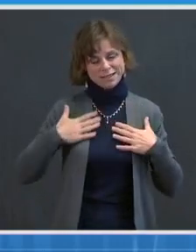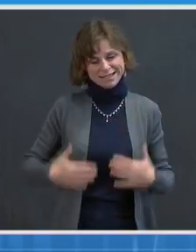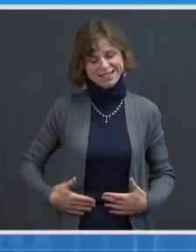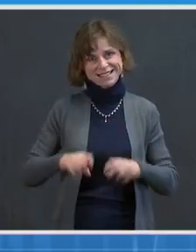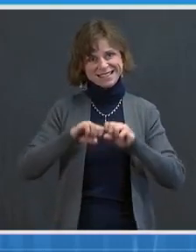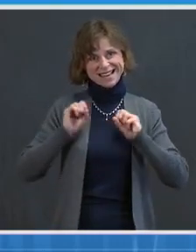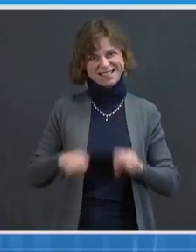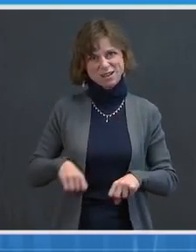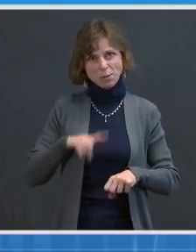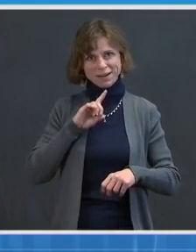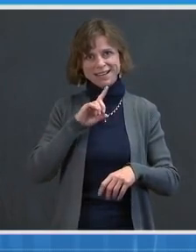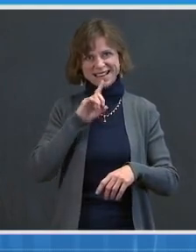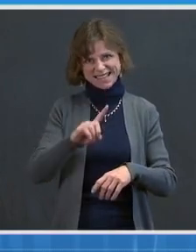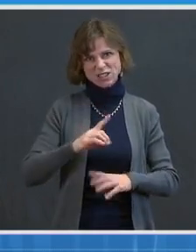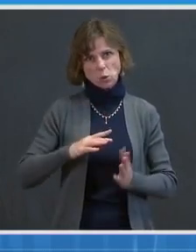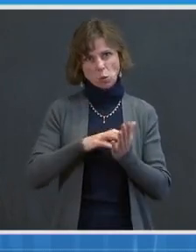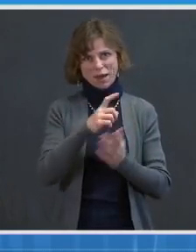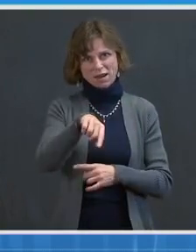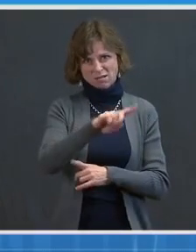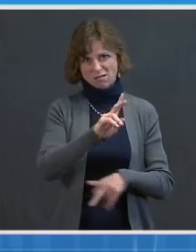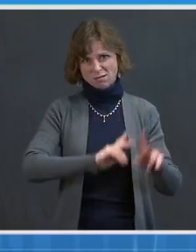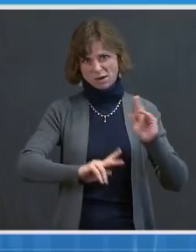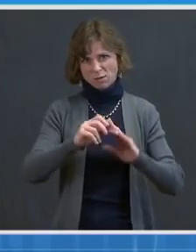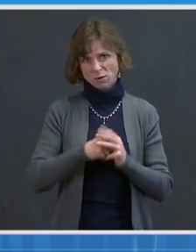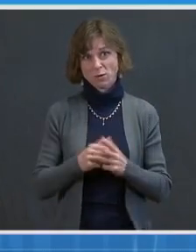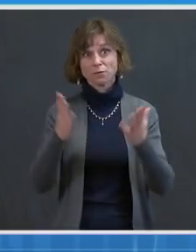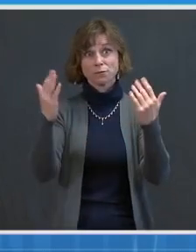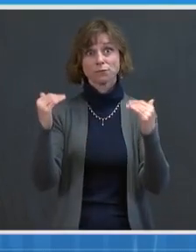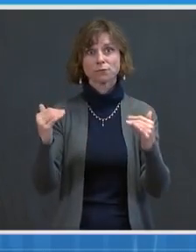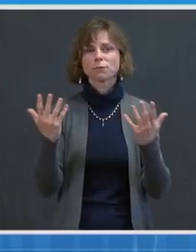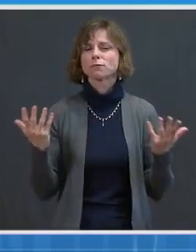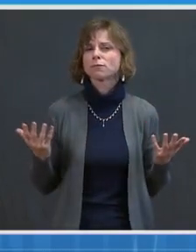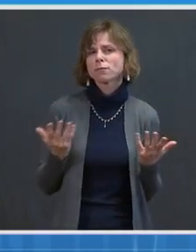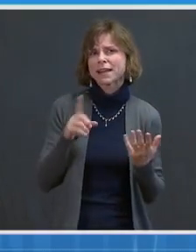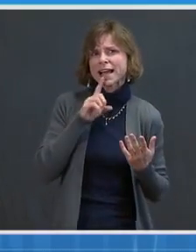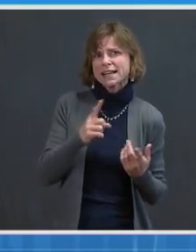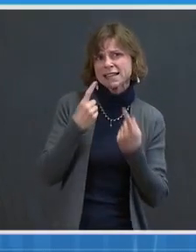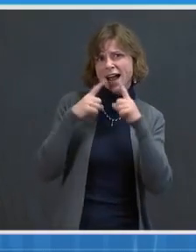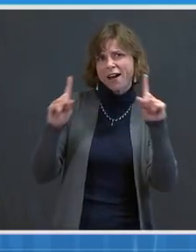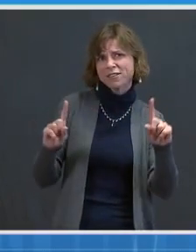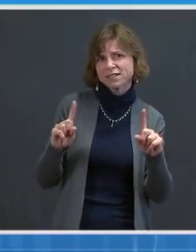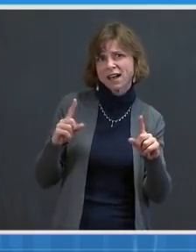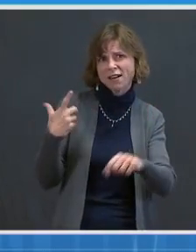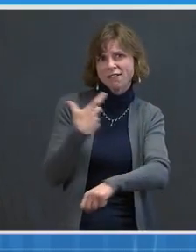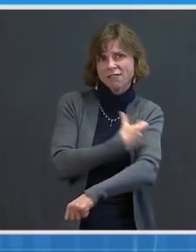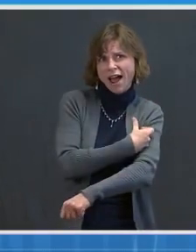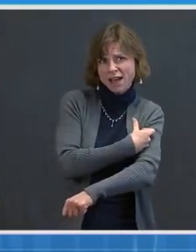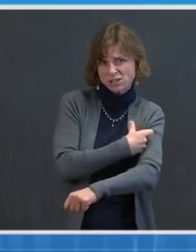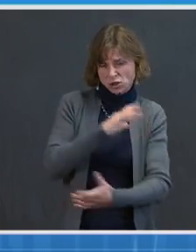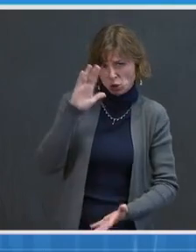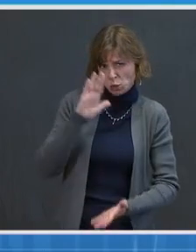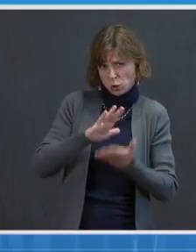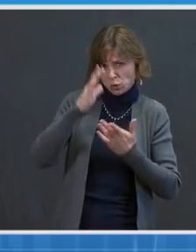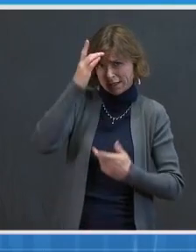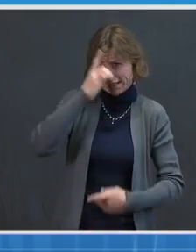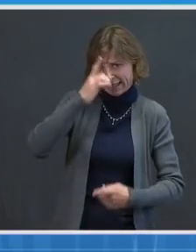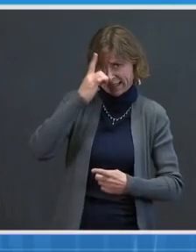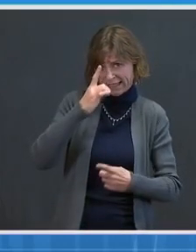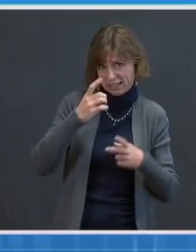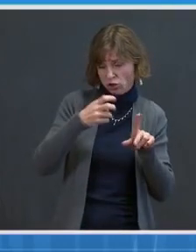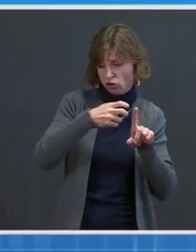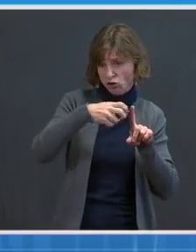individuals. And then we want to know, what is the efficacy of vaccination on reducing disease and